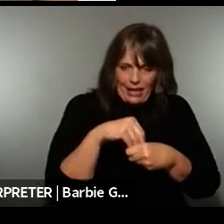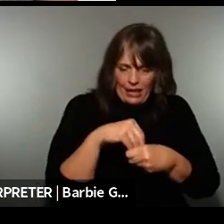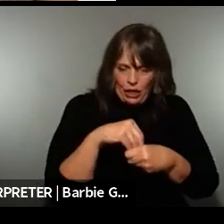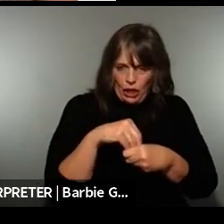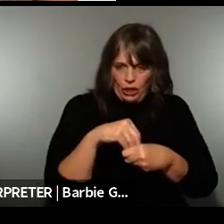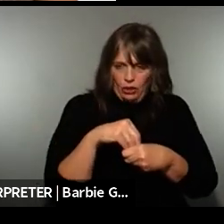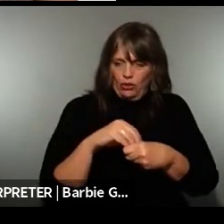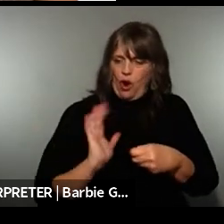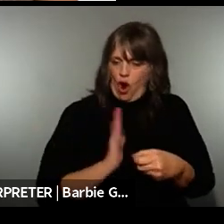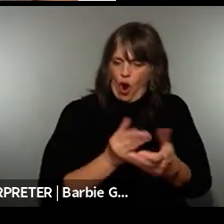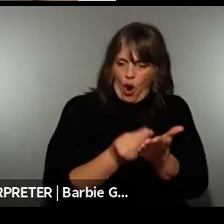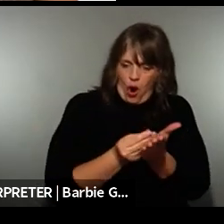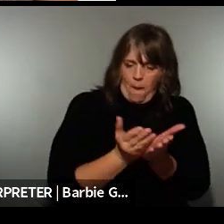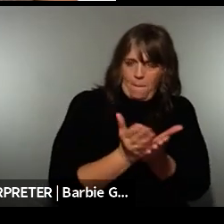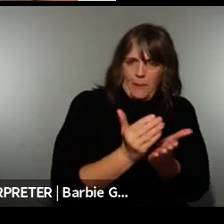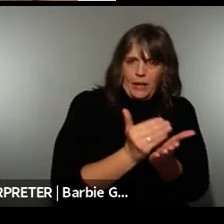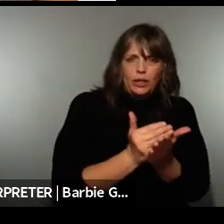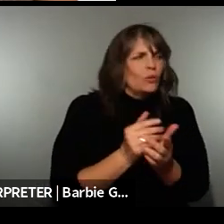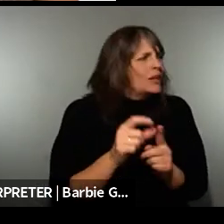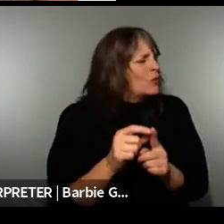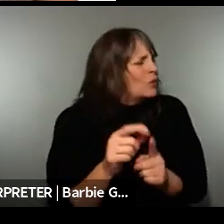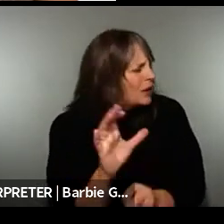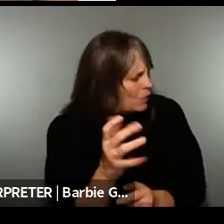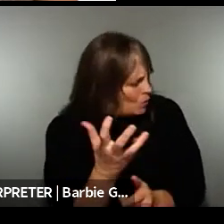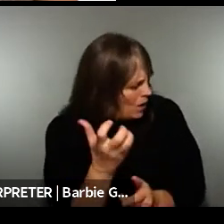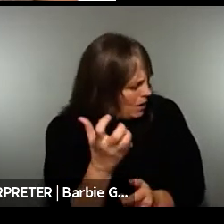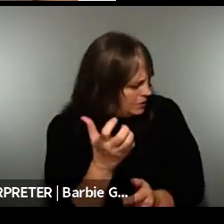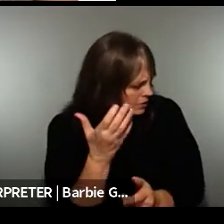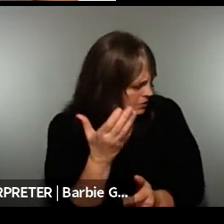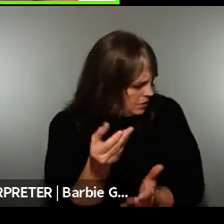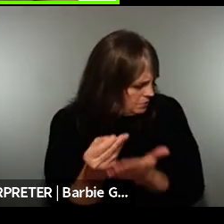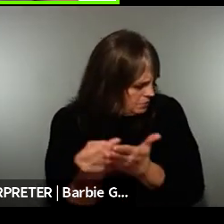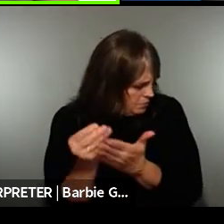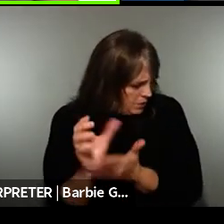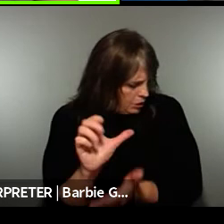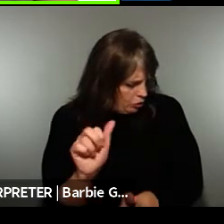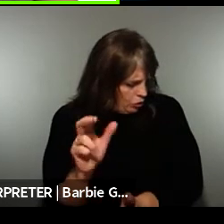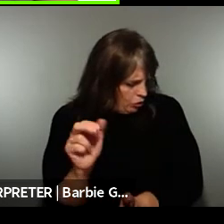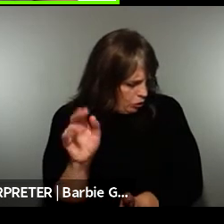into our budget the, oh my God, what is the word I'm looking for about buying carbon?